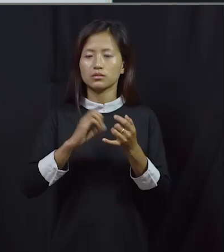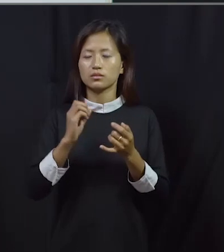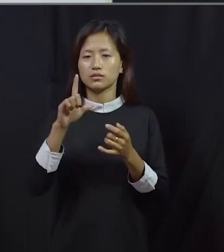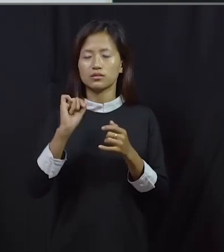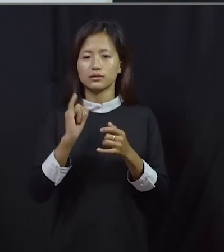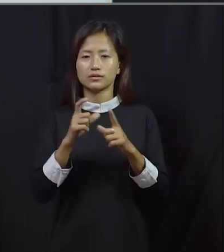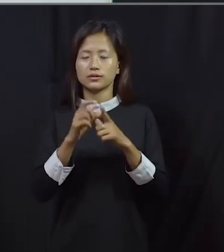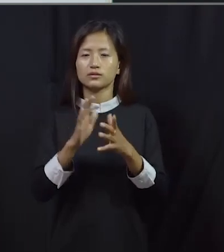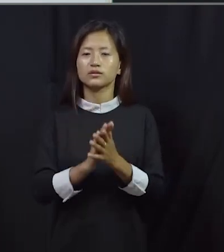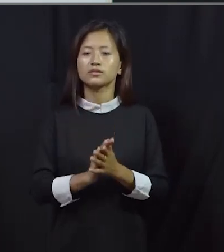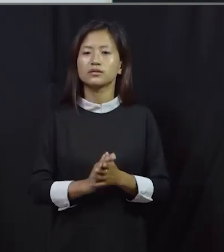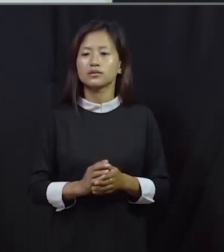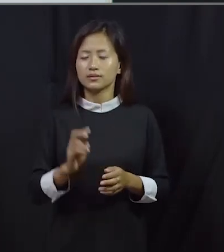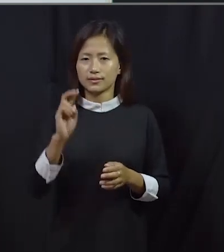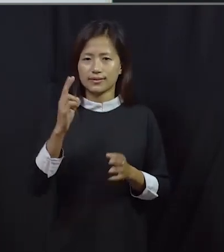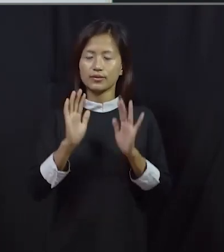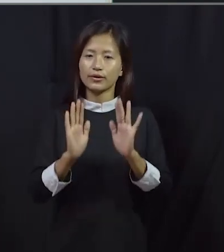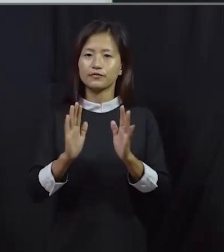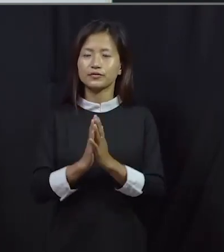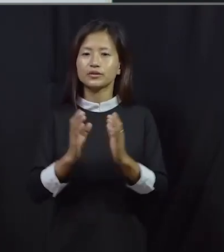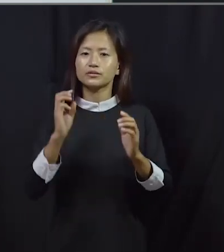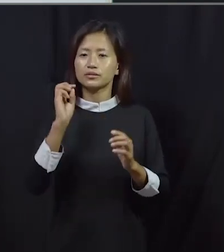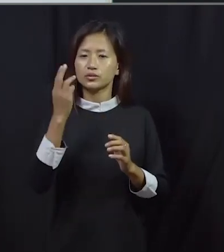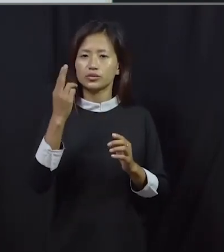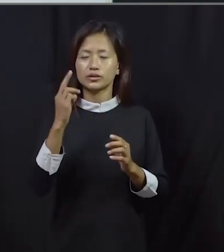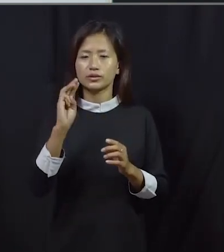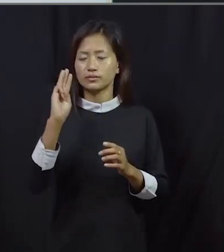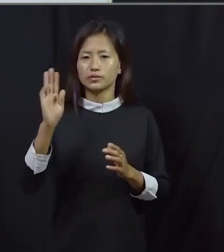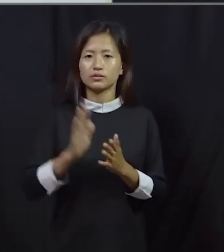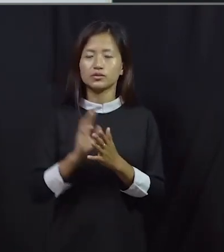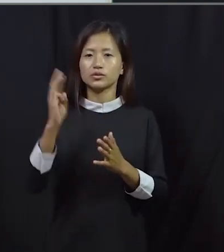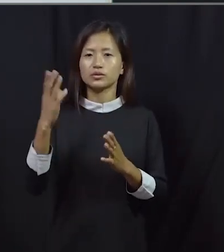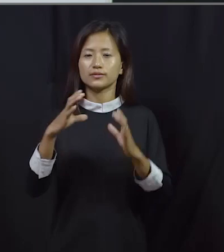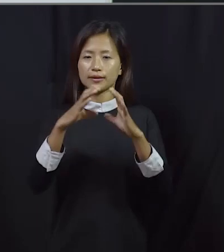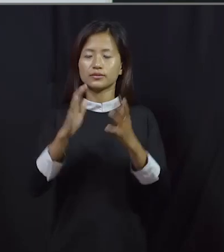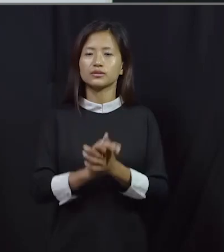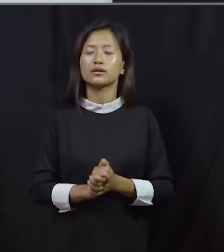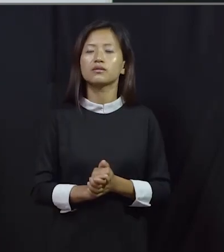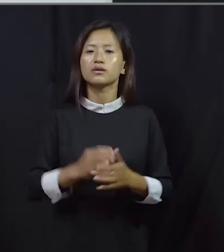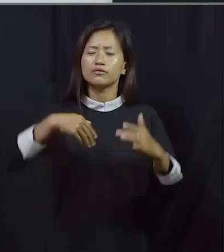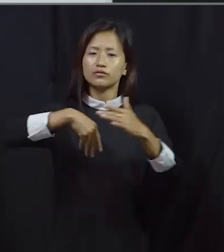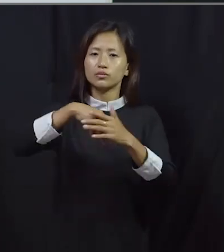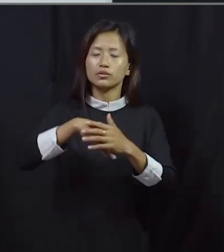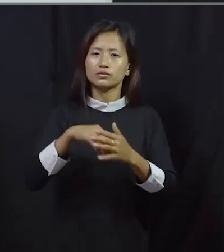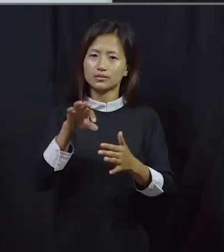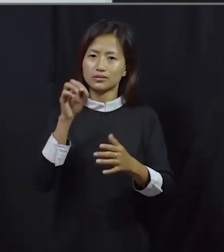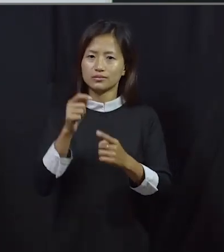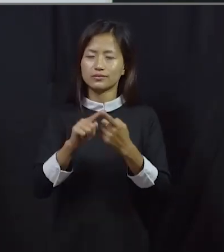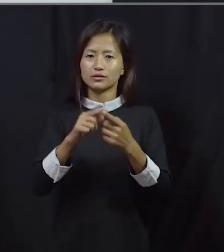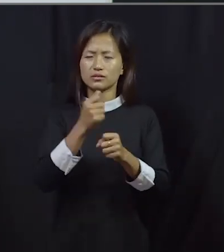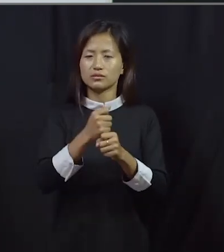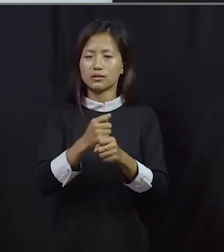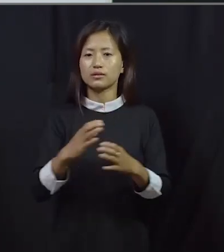it is about the 3D. It is three dimension. Let me, you can take the example of a football. Right, you can example of a round spherical